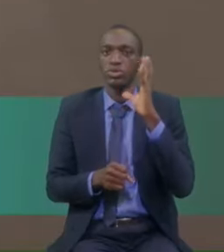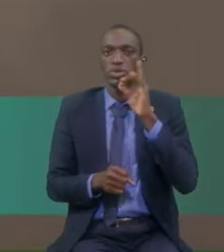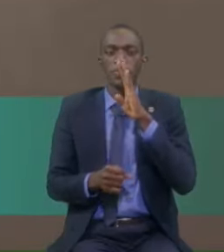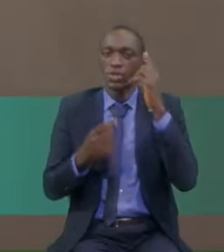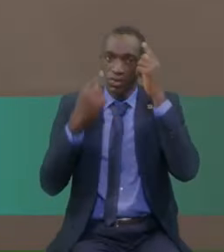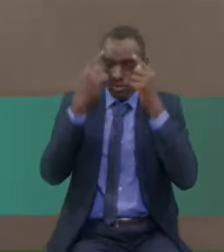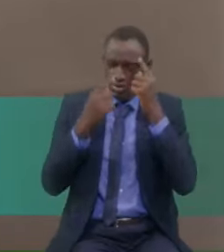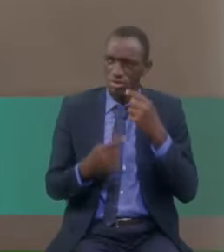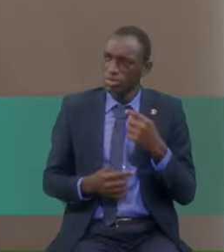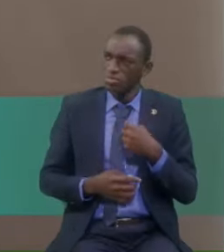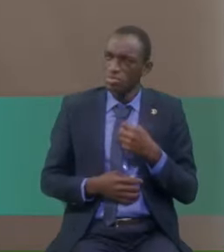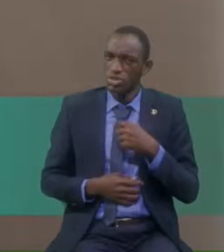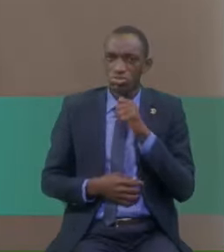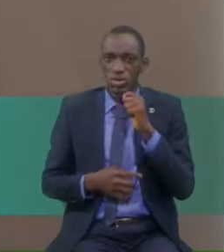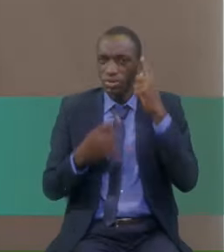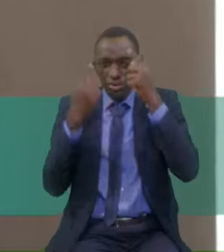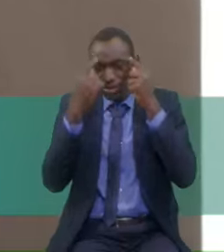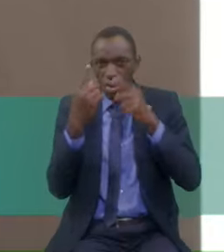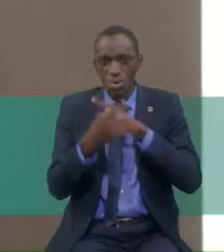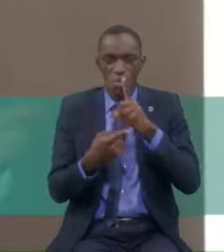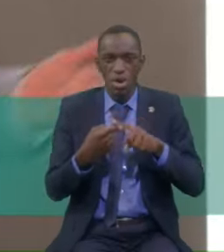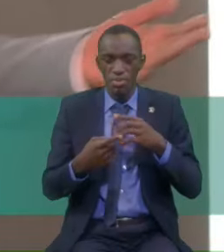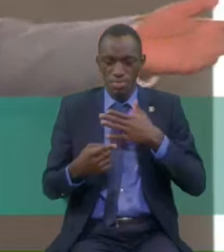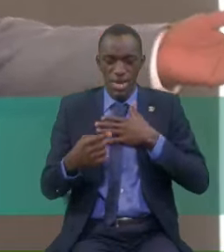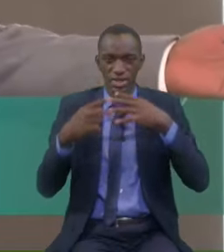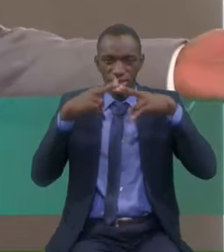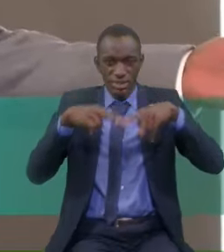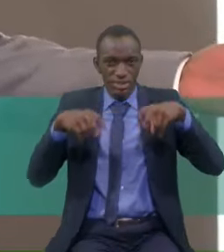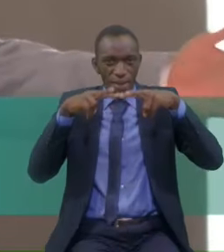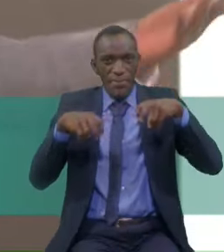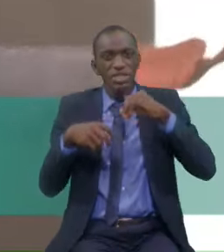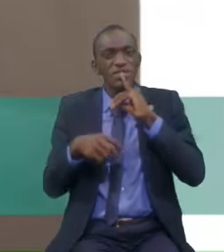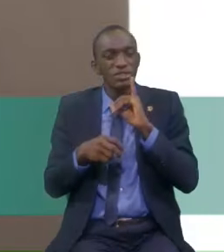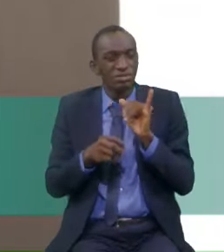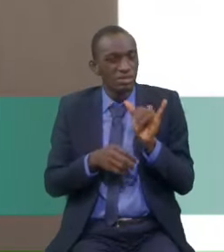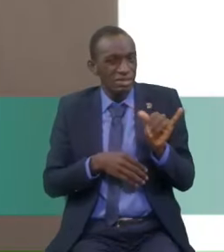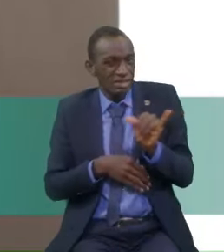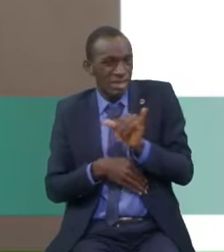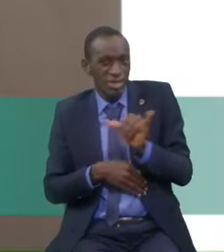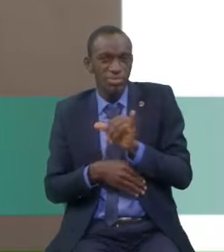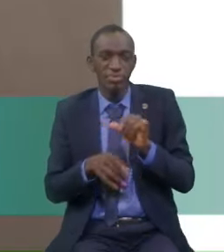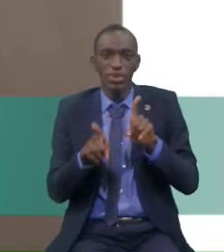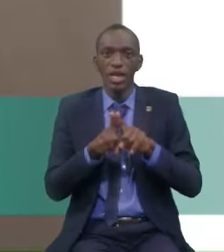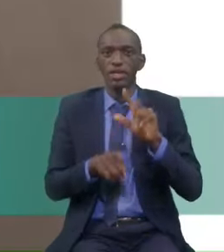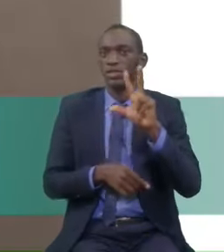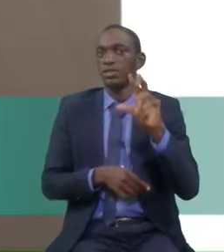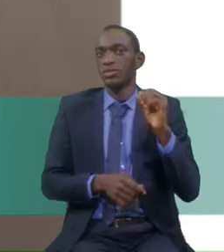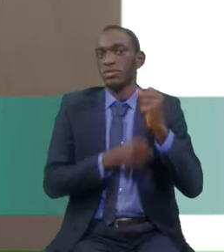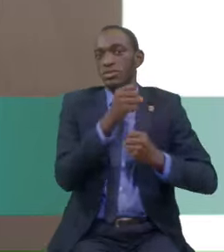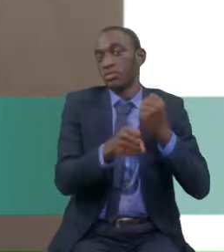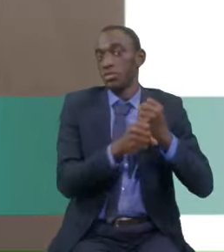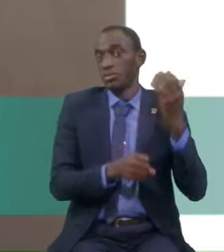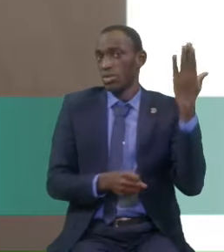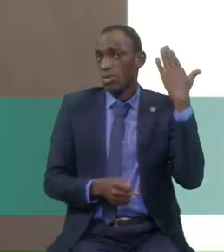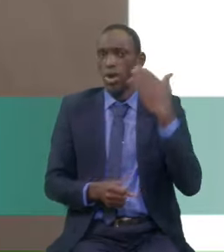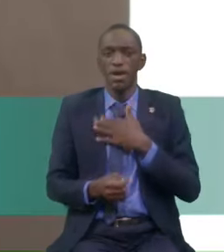my discernment is just like it was like 30 years ago, and there's no